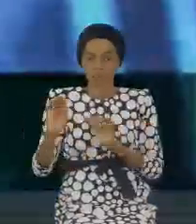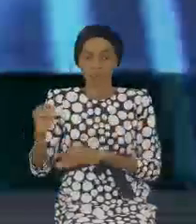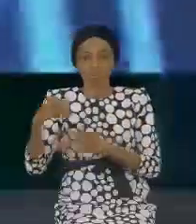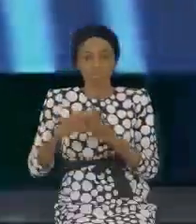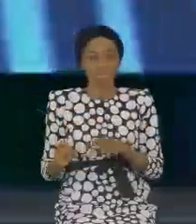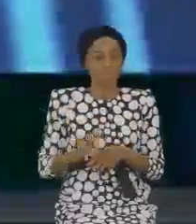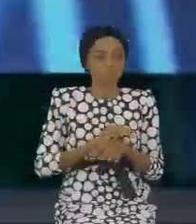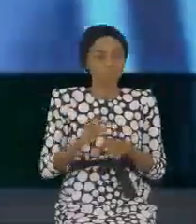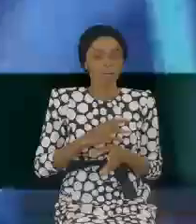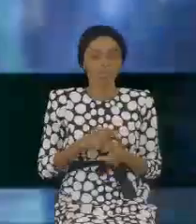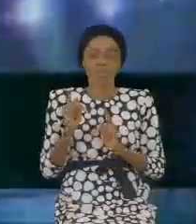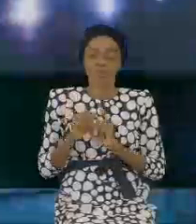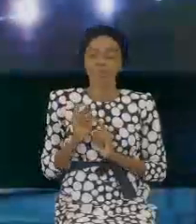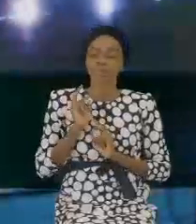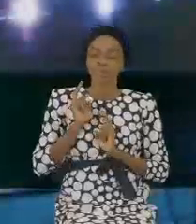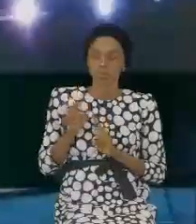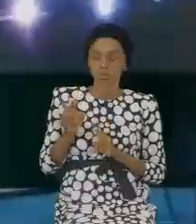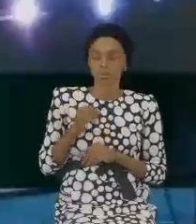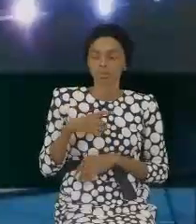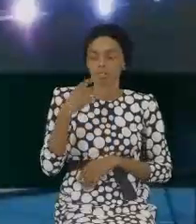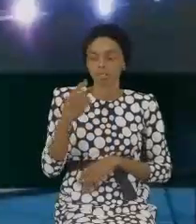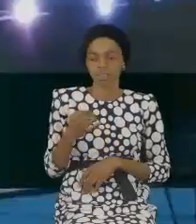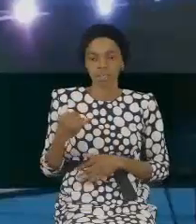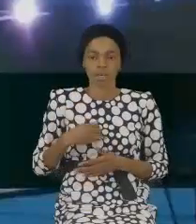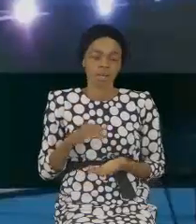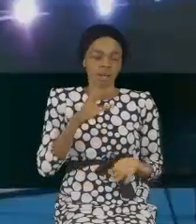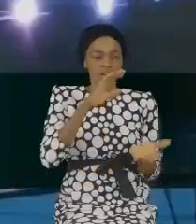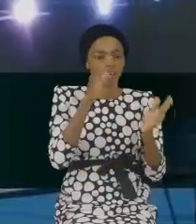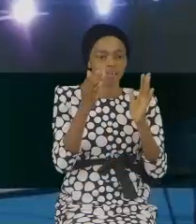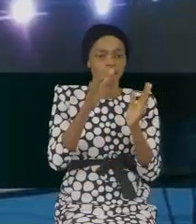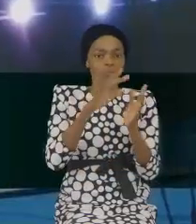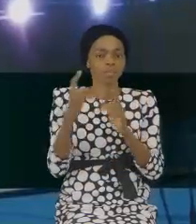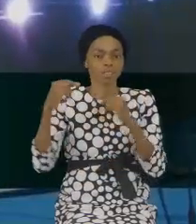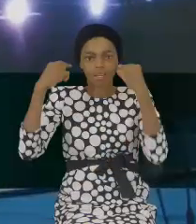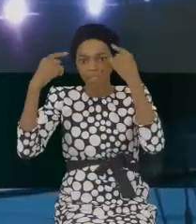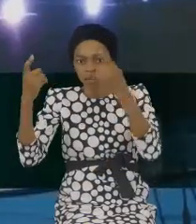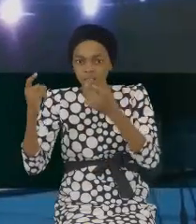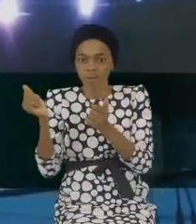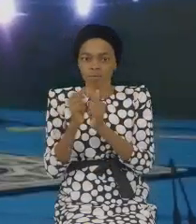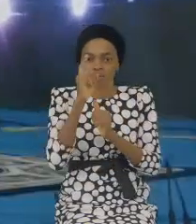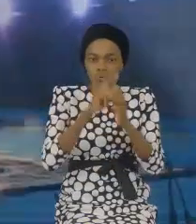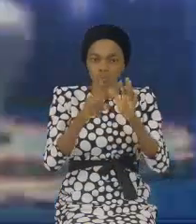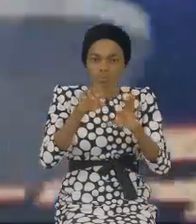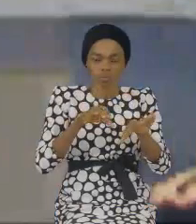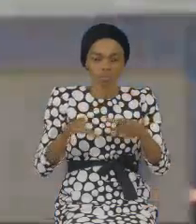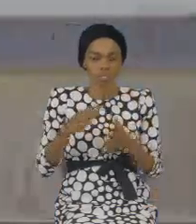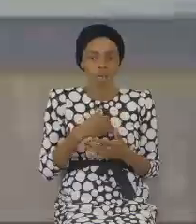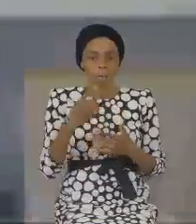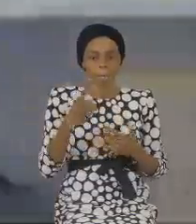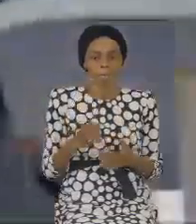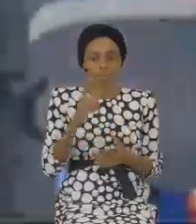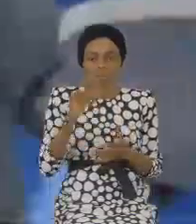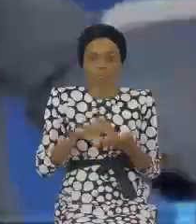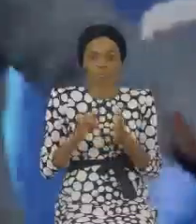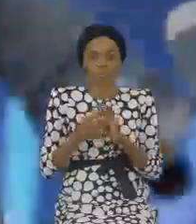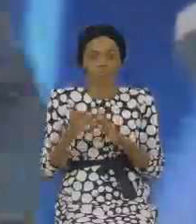can even look up to us and say that they compare their success with what you're doing, and you become the yardstick